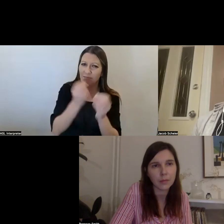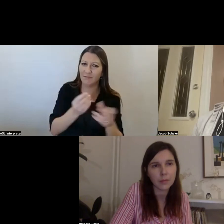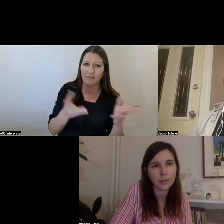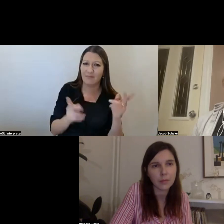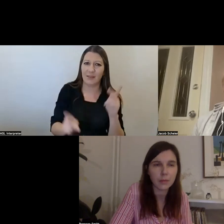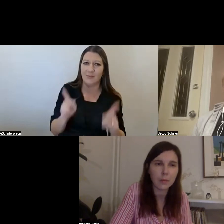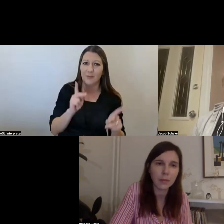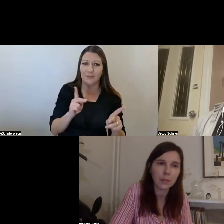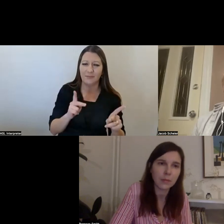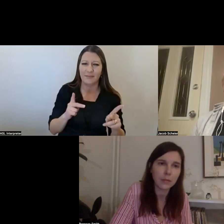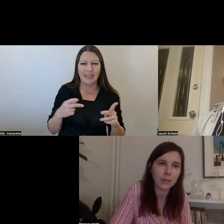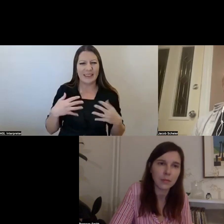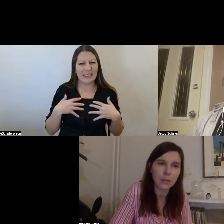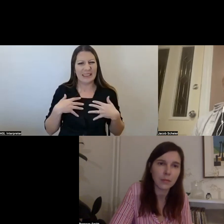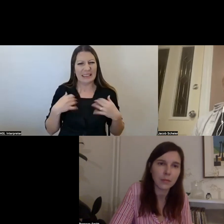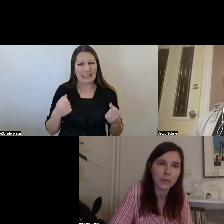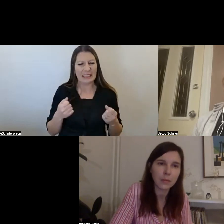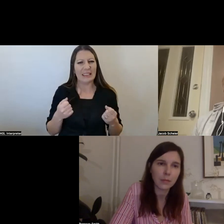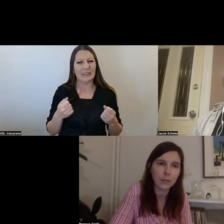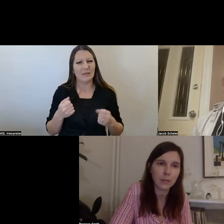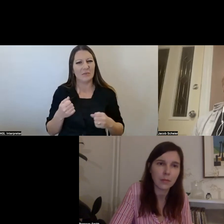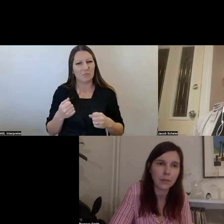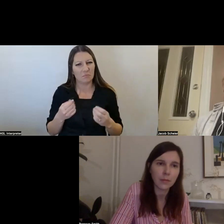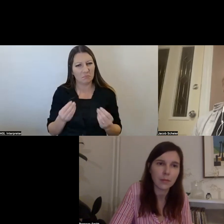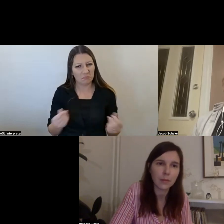healing's a tricky one, right? Because it's